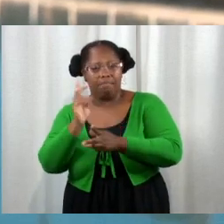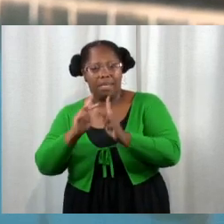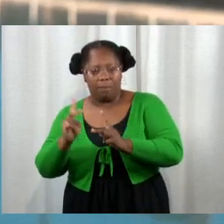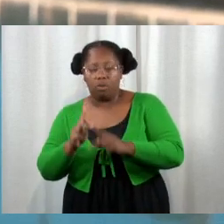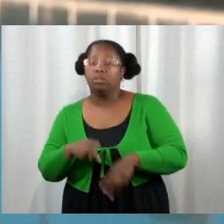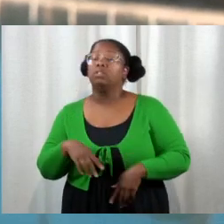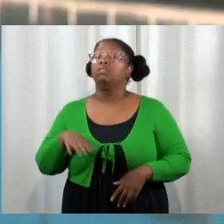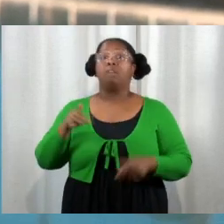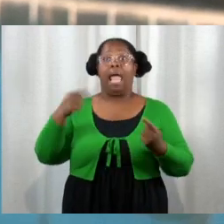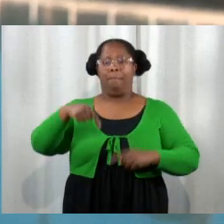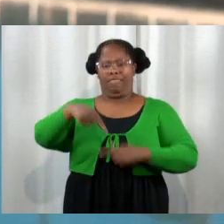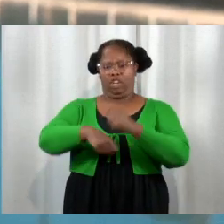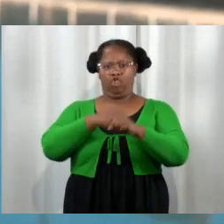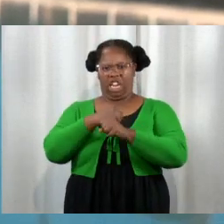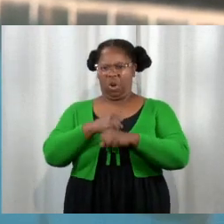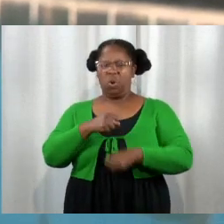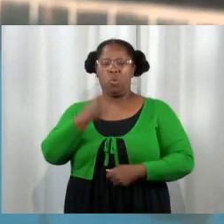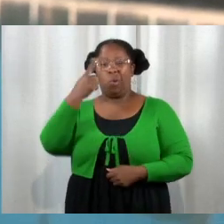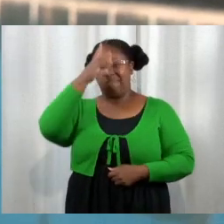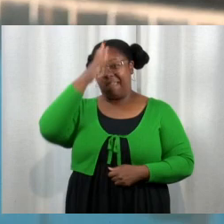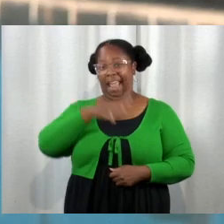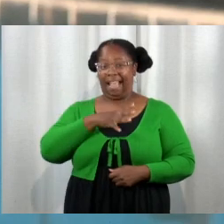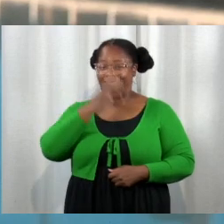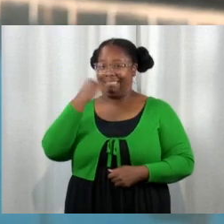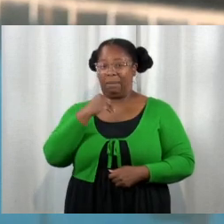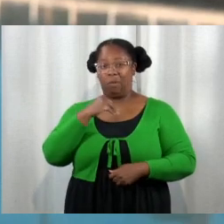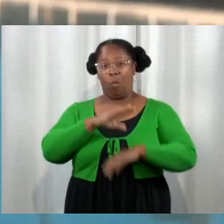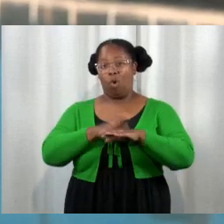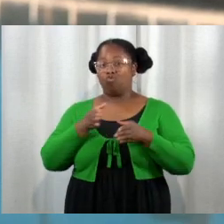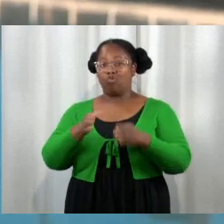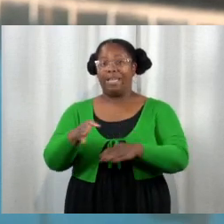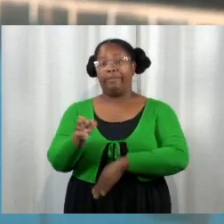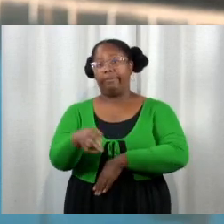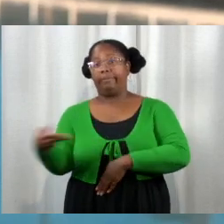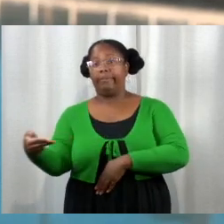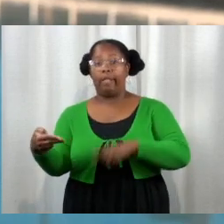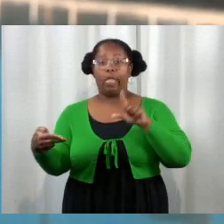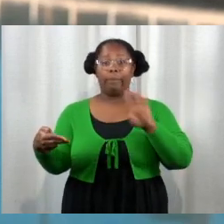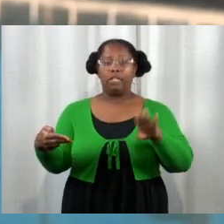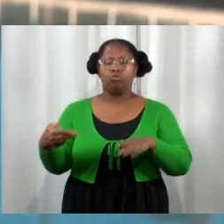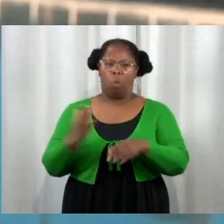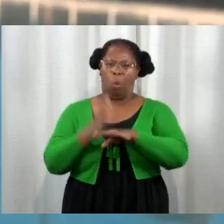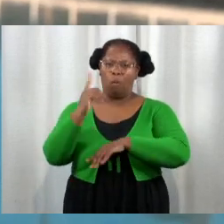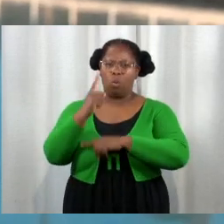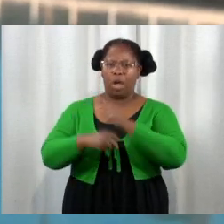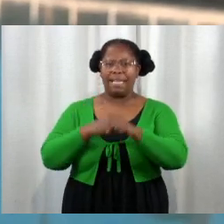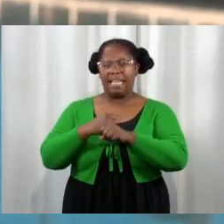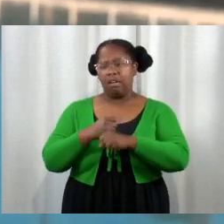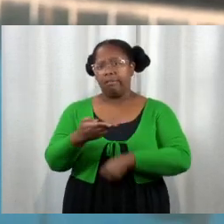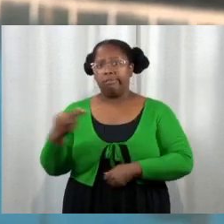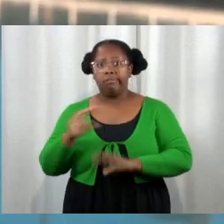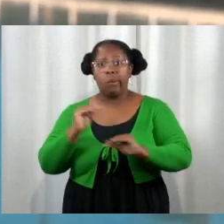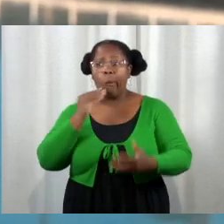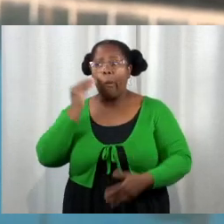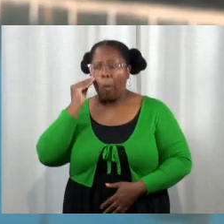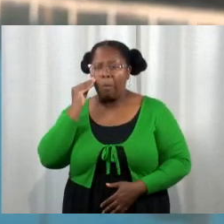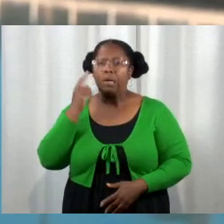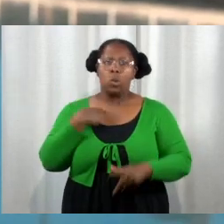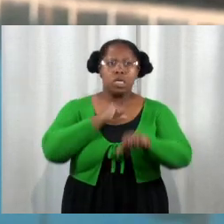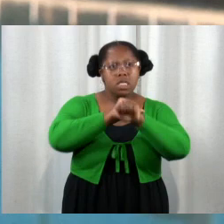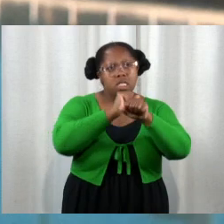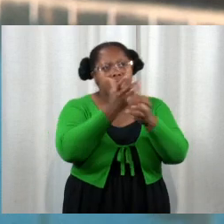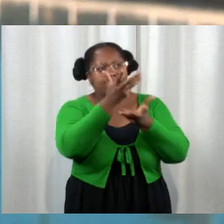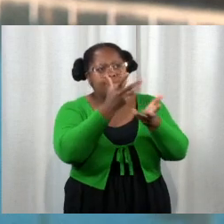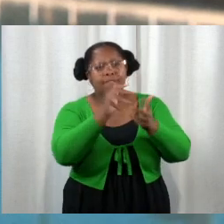a man that was sleeping on the Long Beach streets for over a year. And we were able, with working with Ashley's fund, we were through